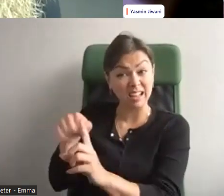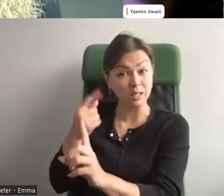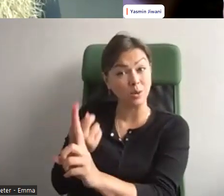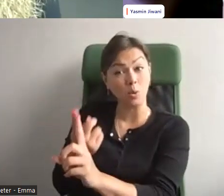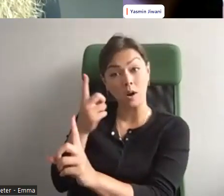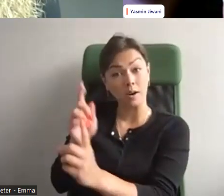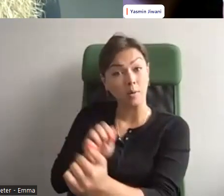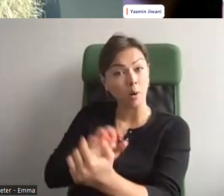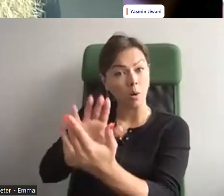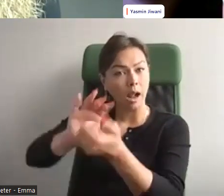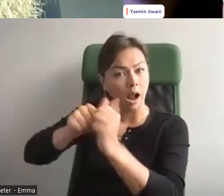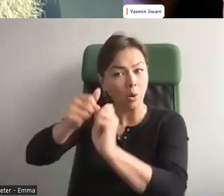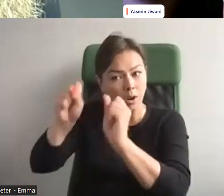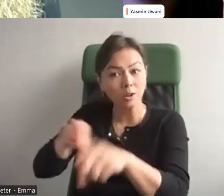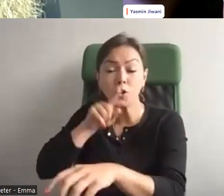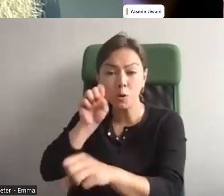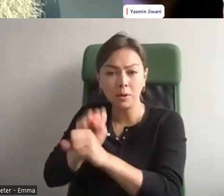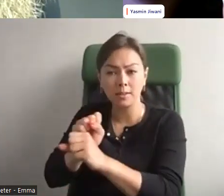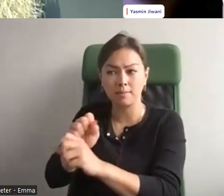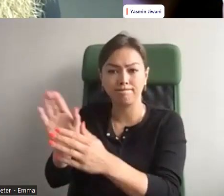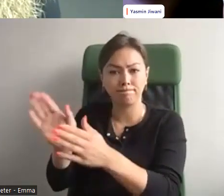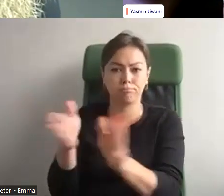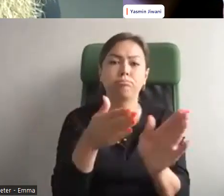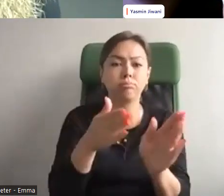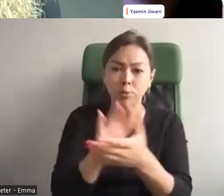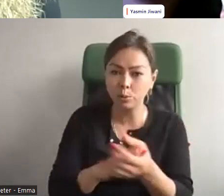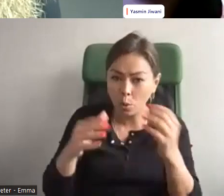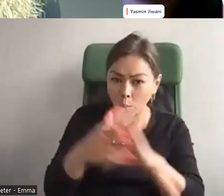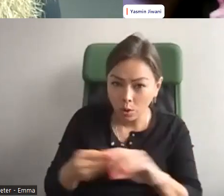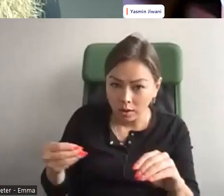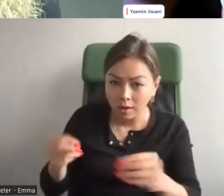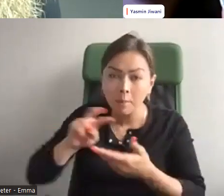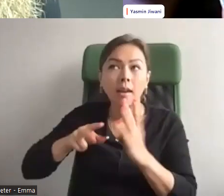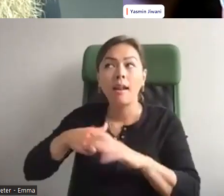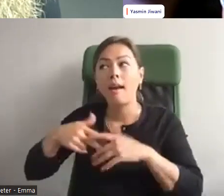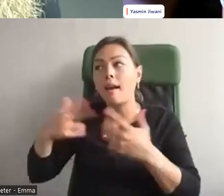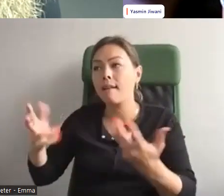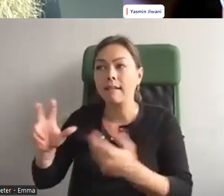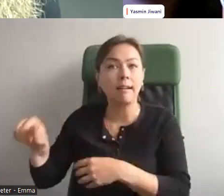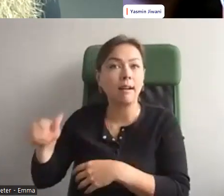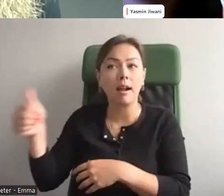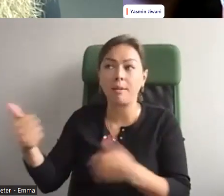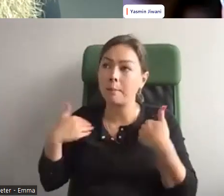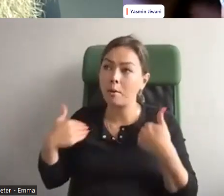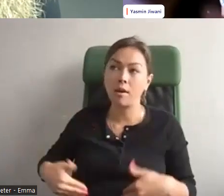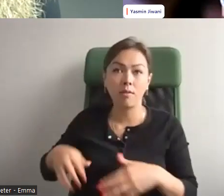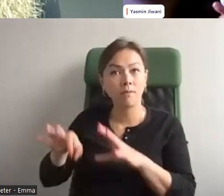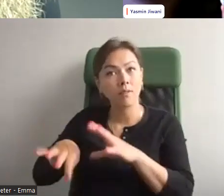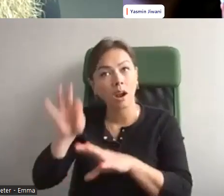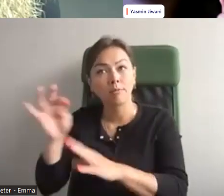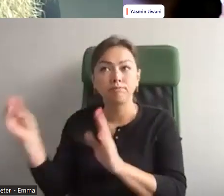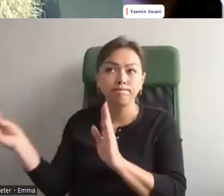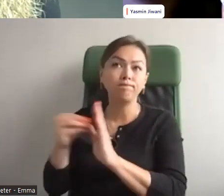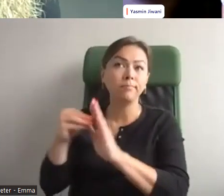story. So it just doesn't become a story about, or another statistic about such and such body was found. It becomes